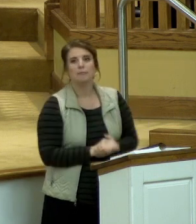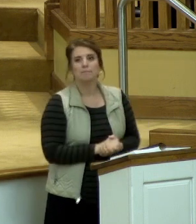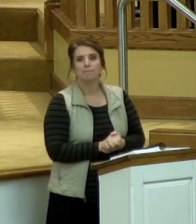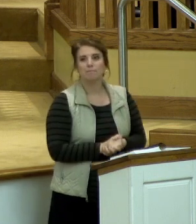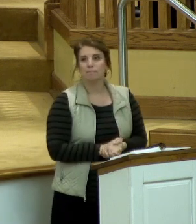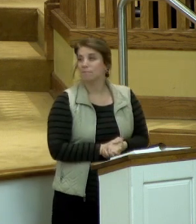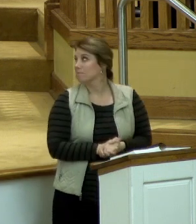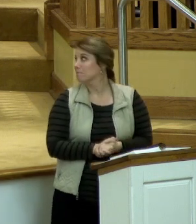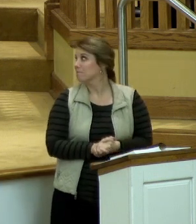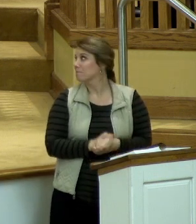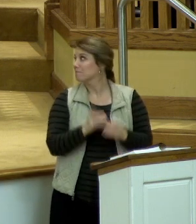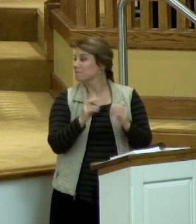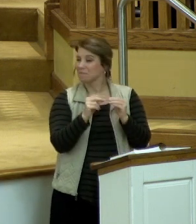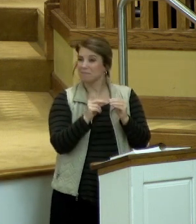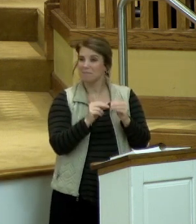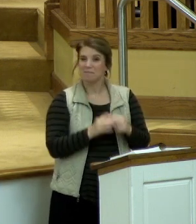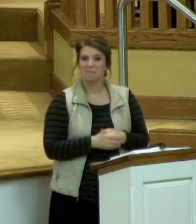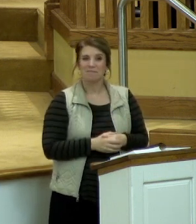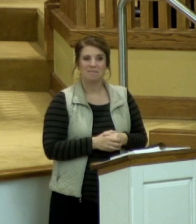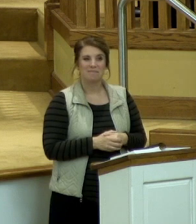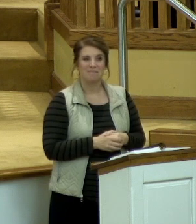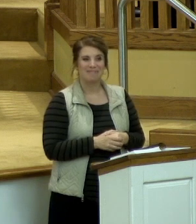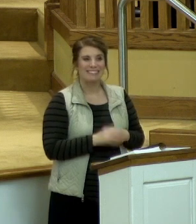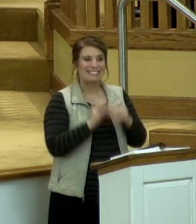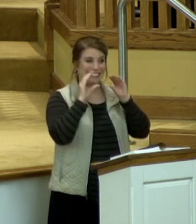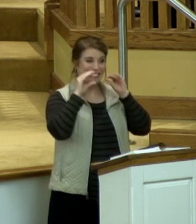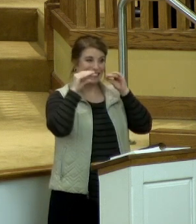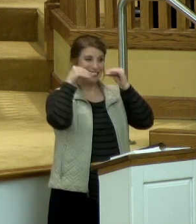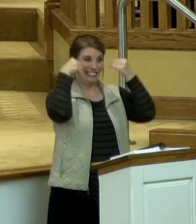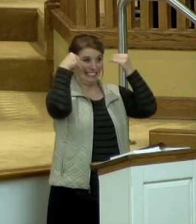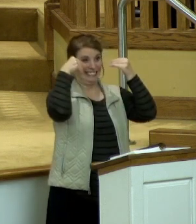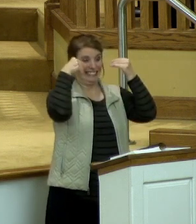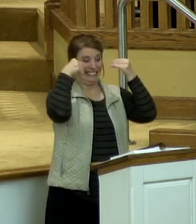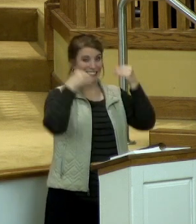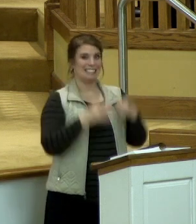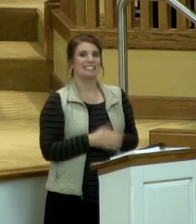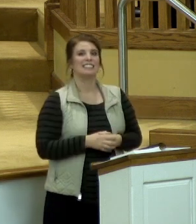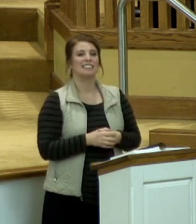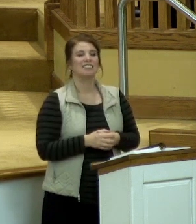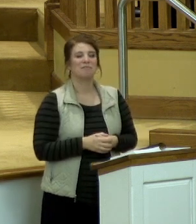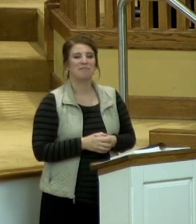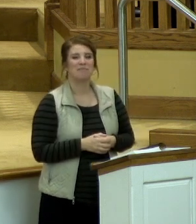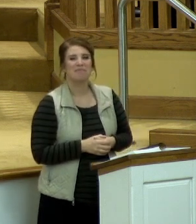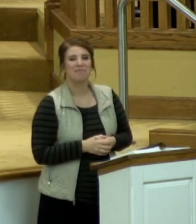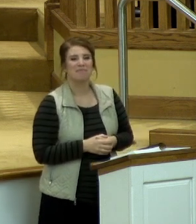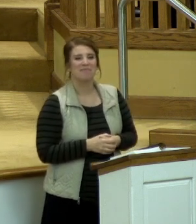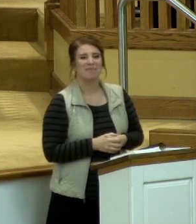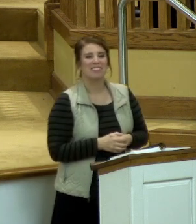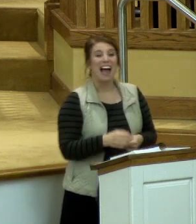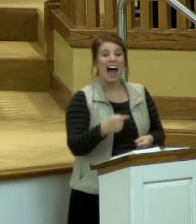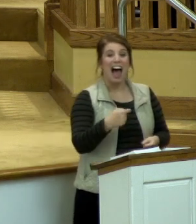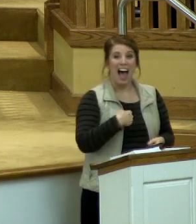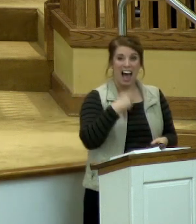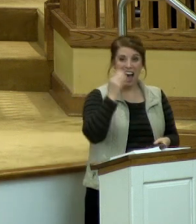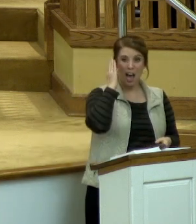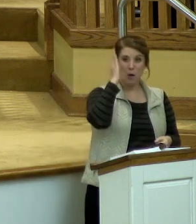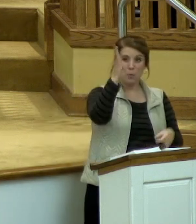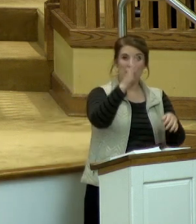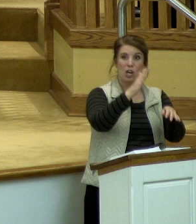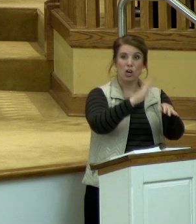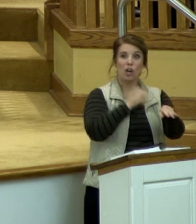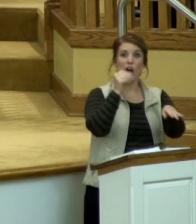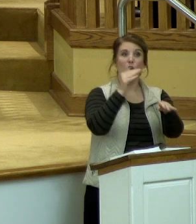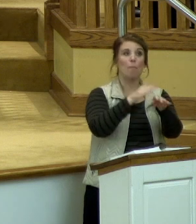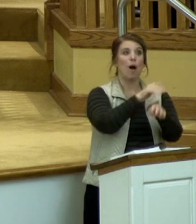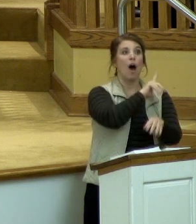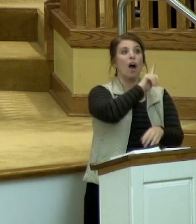exalted. Let's sing it one more time, except let's sing it with a smile on our face. Let's sing it out now. Here we go. And I